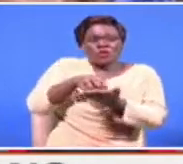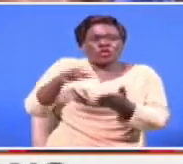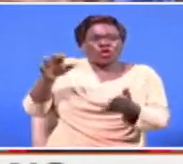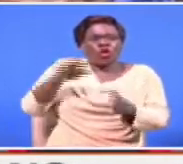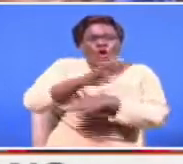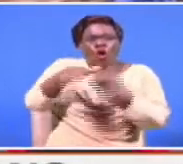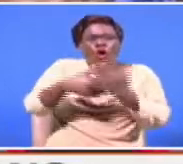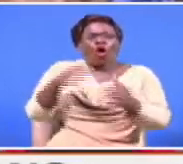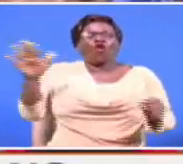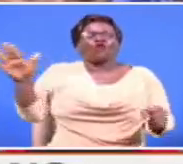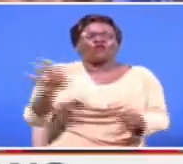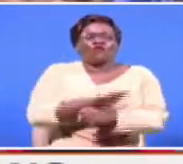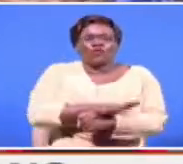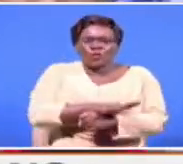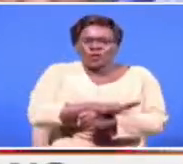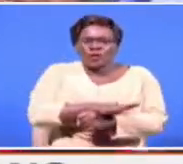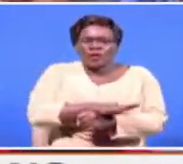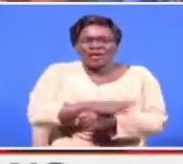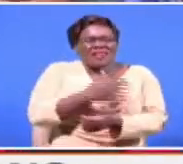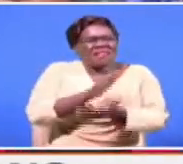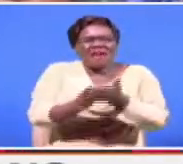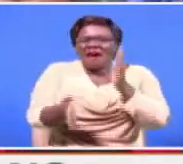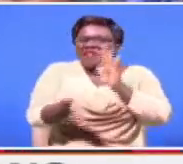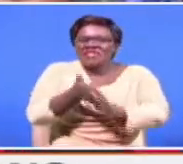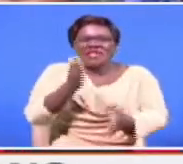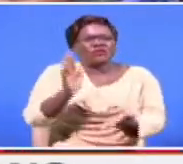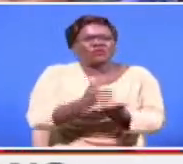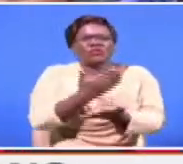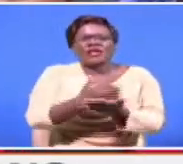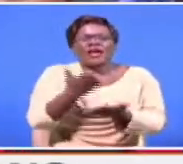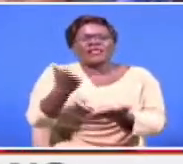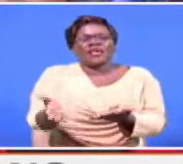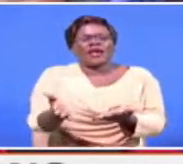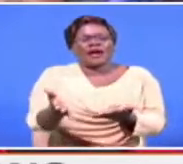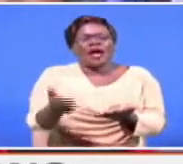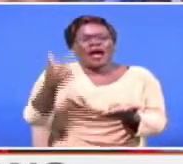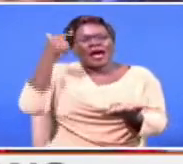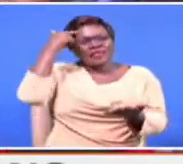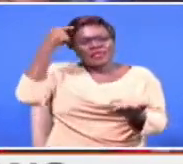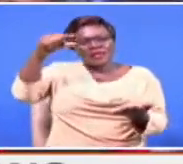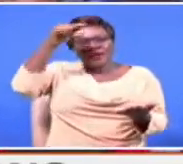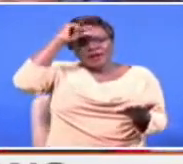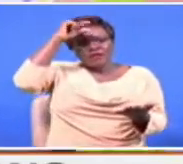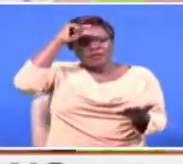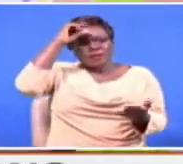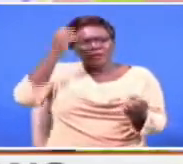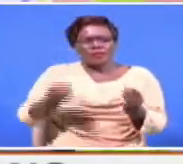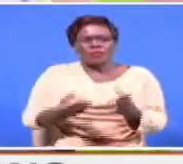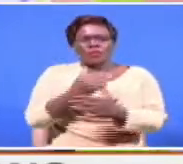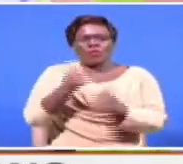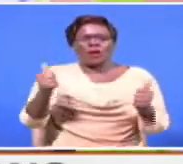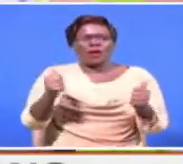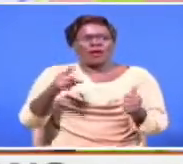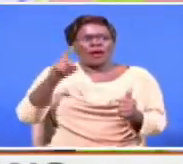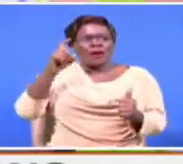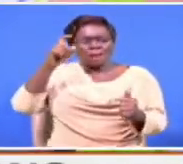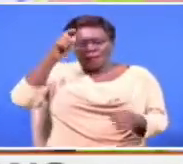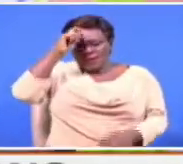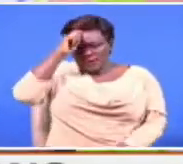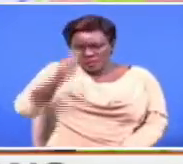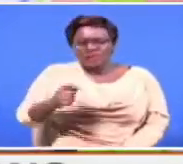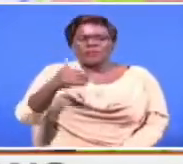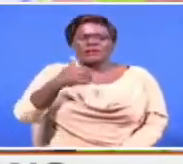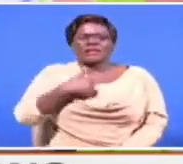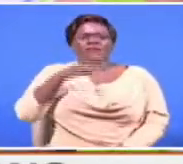now. There's nothing to share. The positions are filled, and I think the government is moving on well. We must have respect for